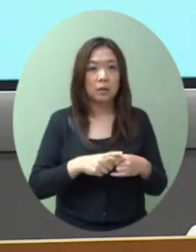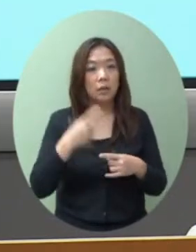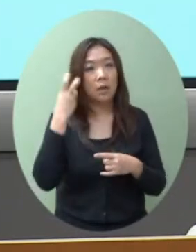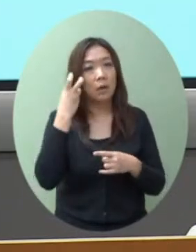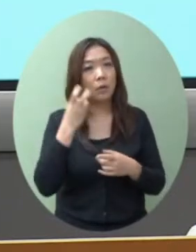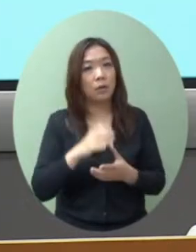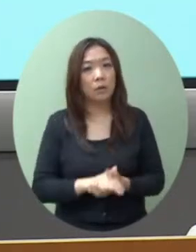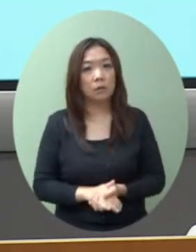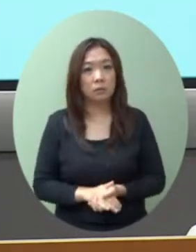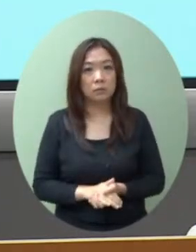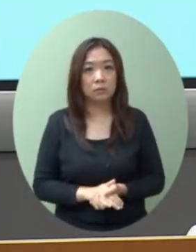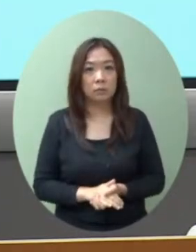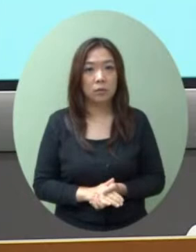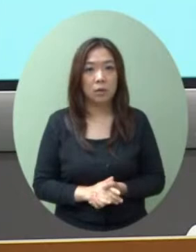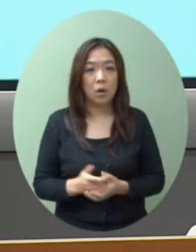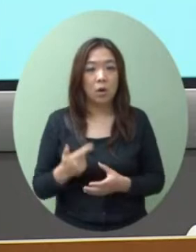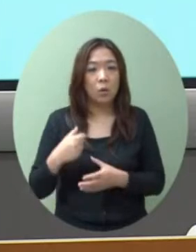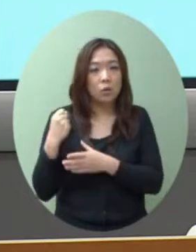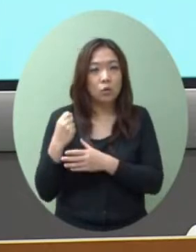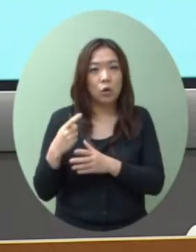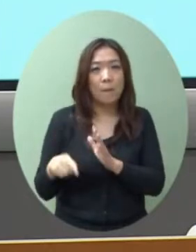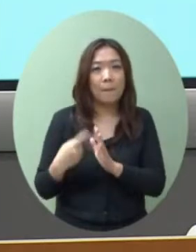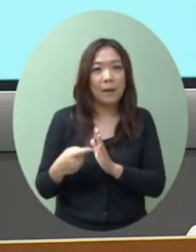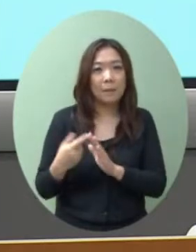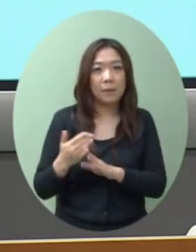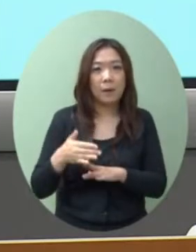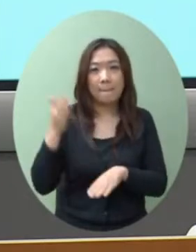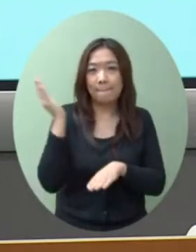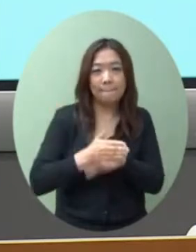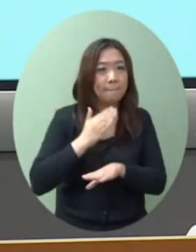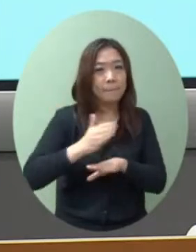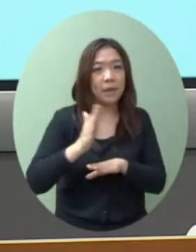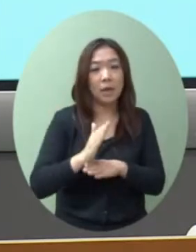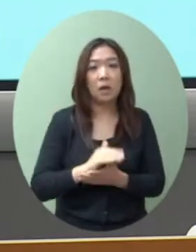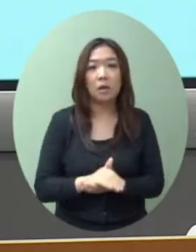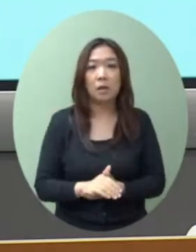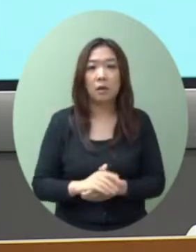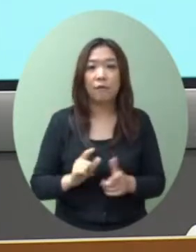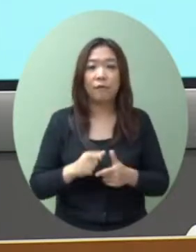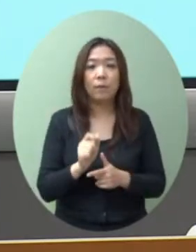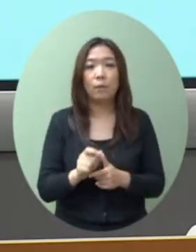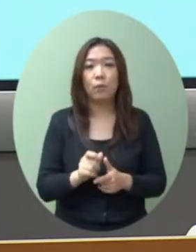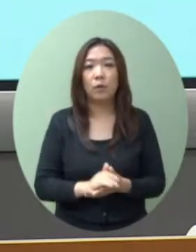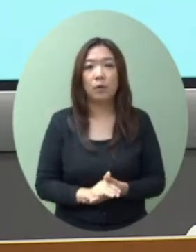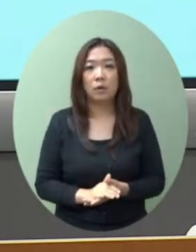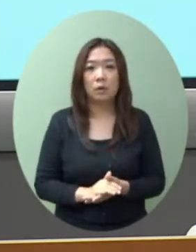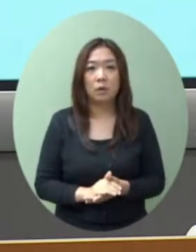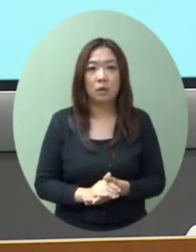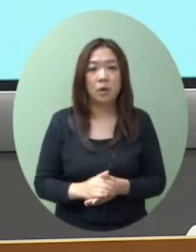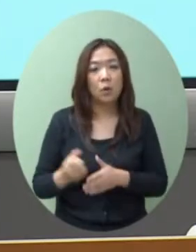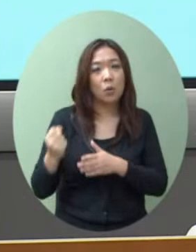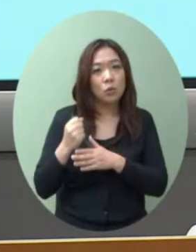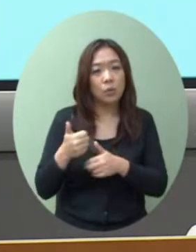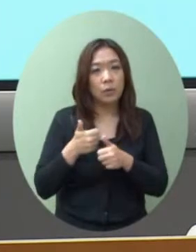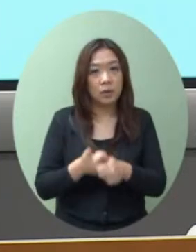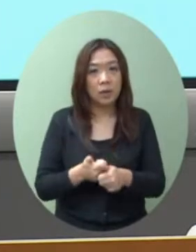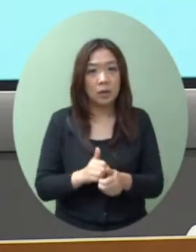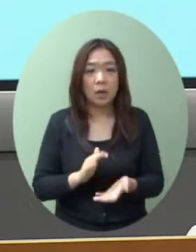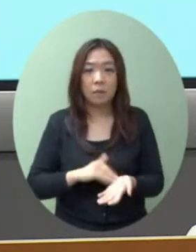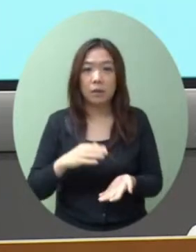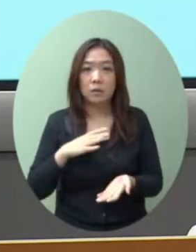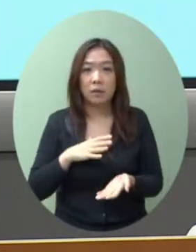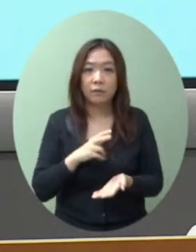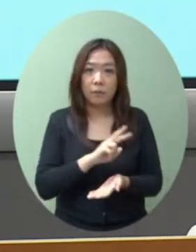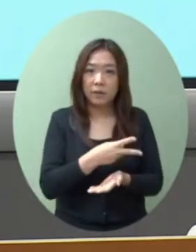attention to the trend of the epidemic. So practically, I would try to avoid